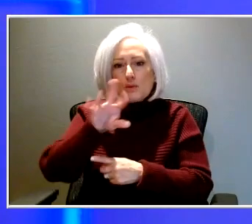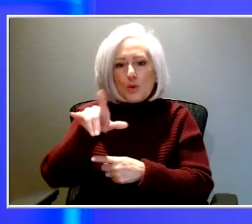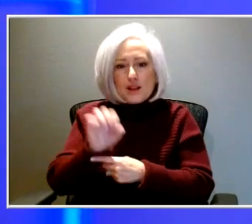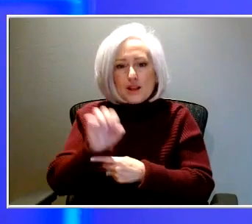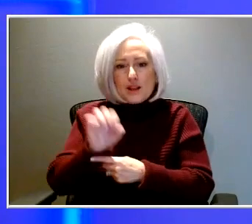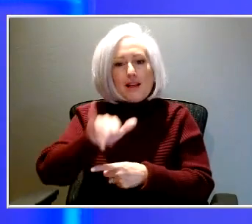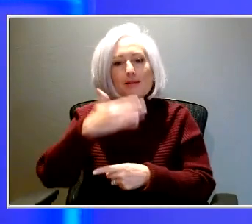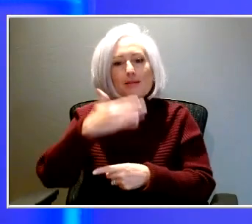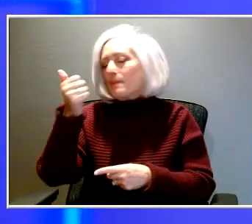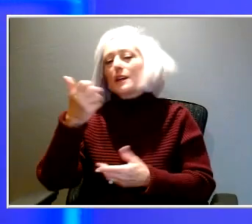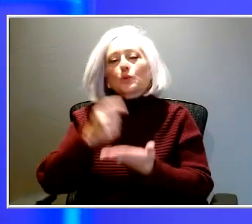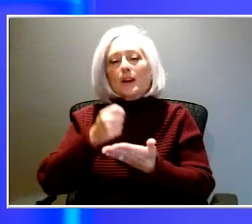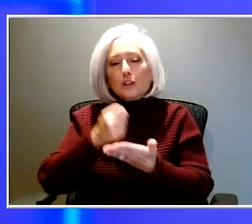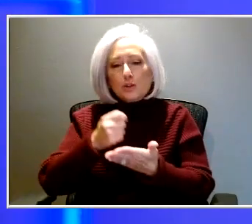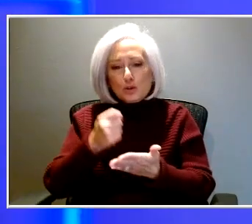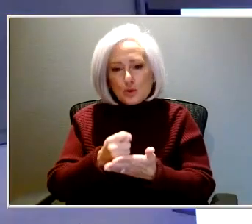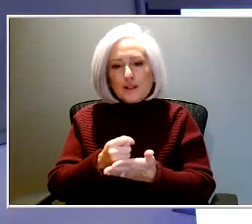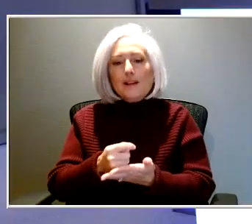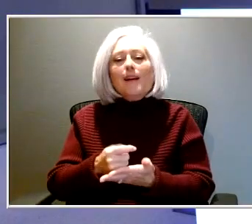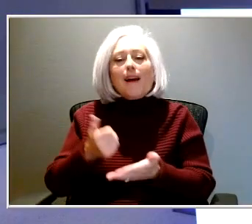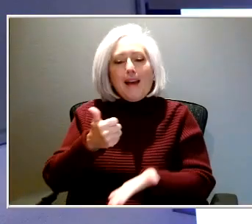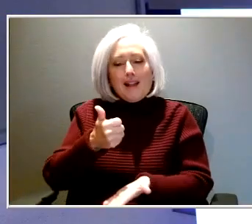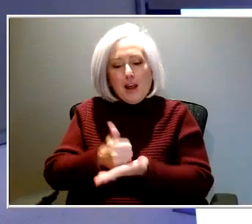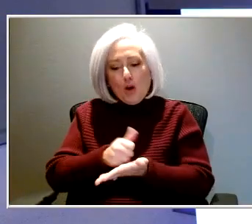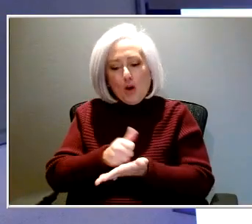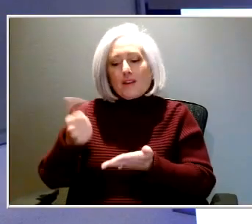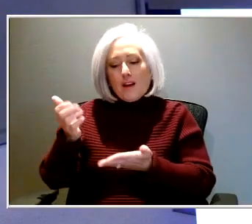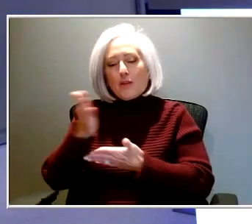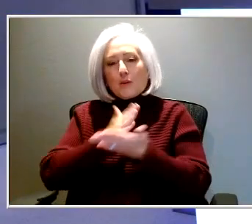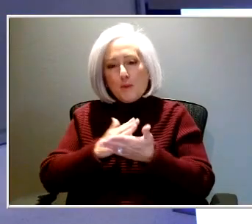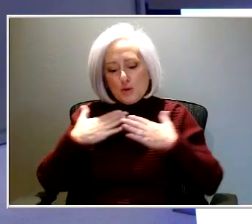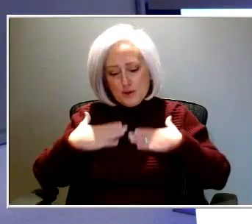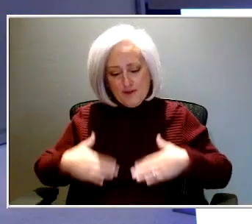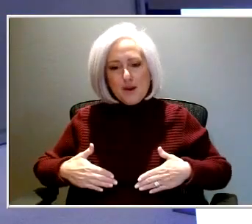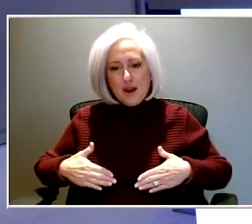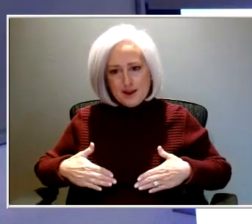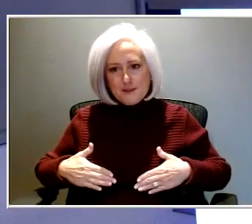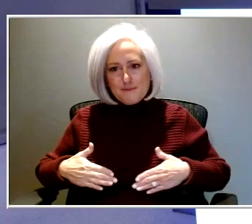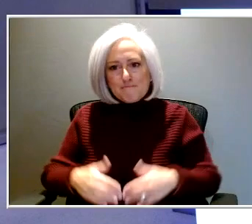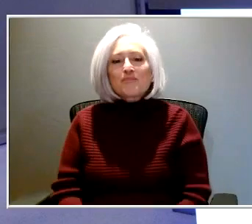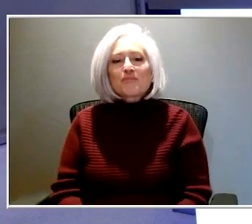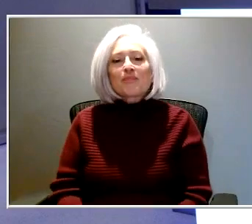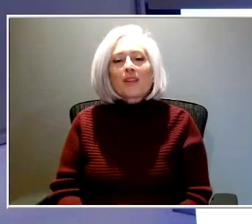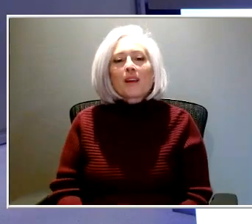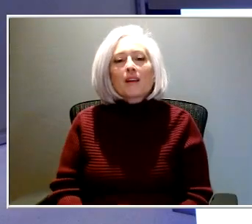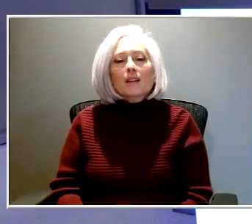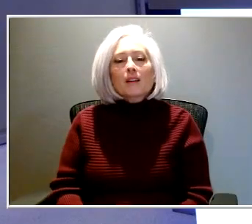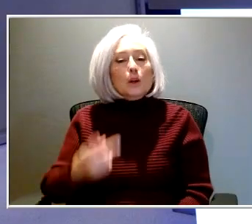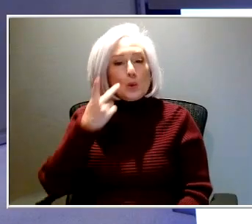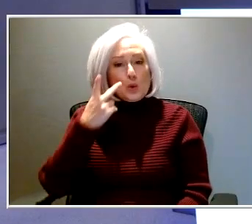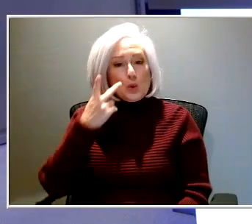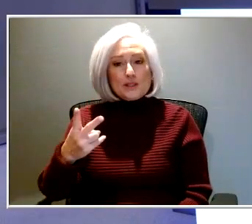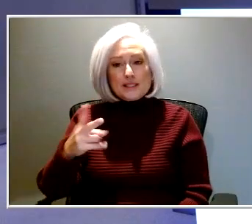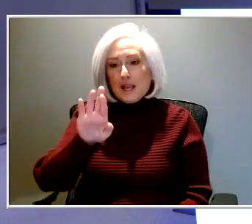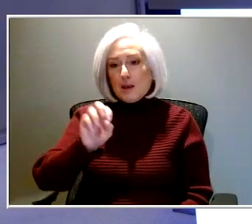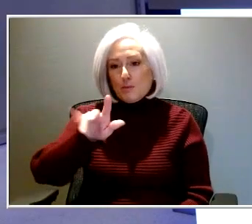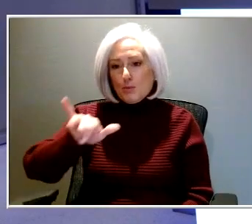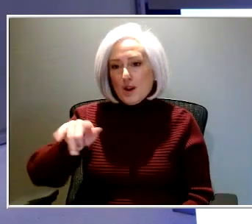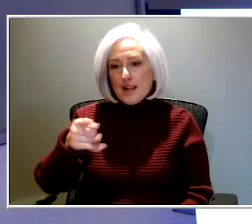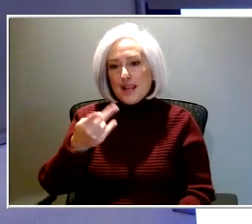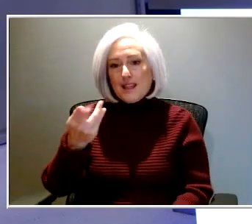in the body from radiation. So let's see it if we can. We have some video of brachytherapy. This was a